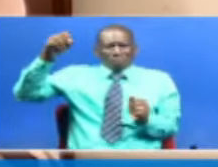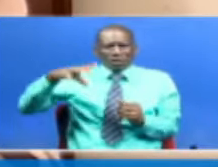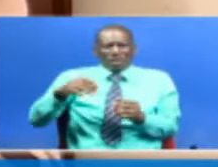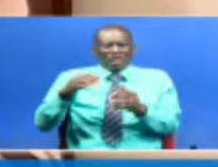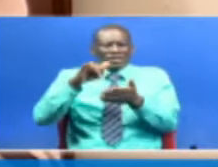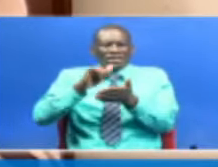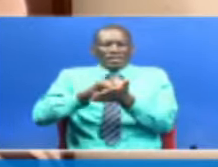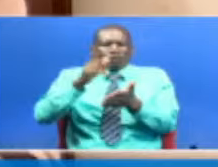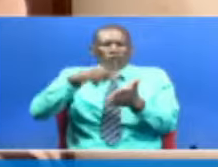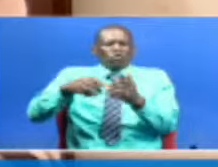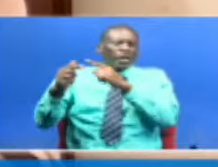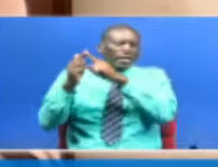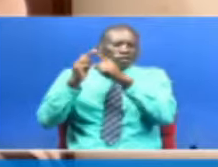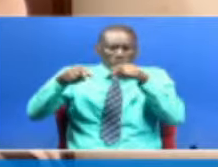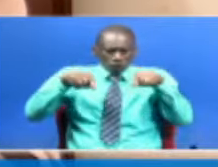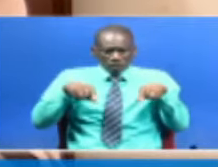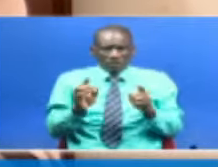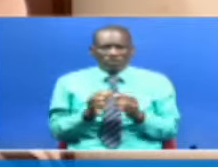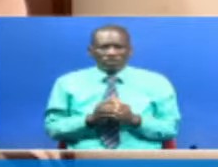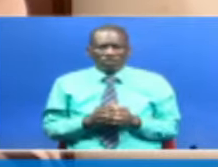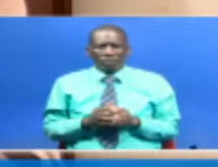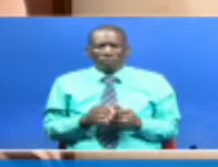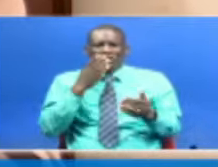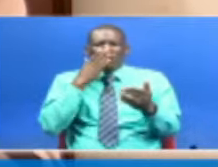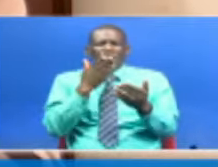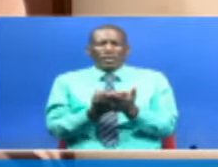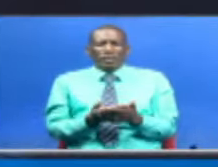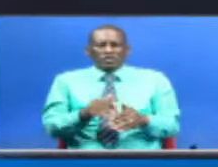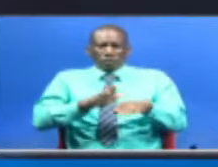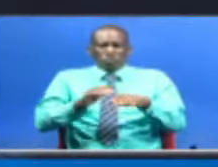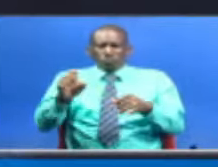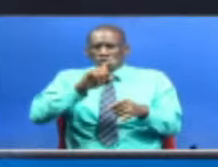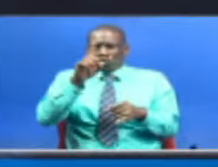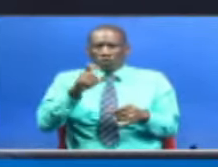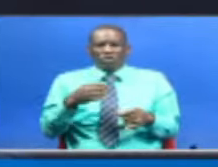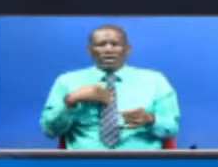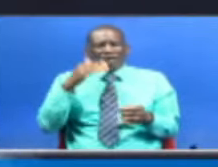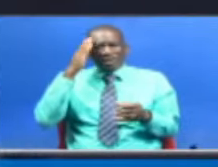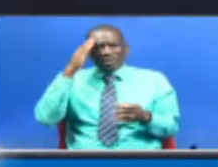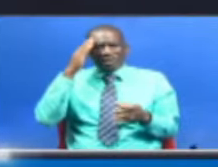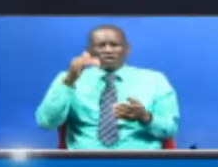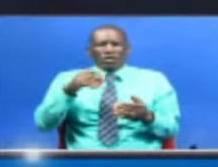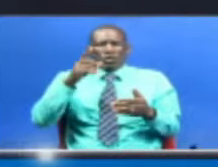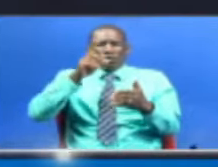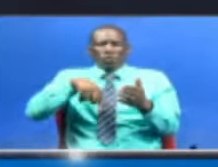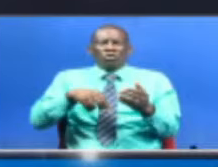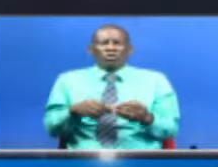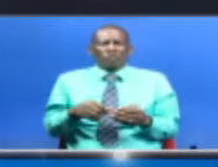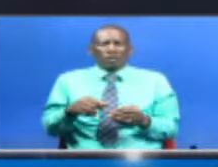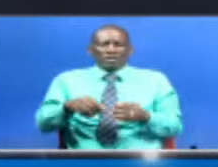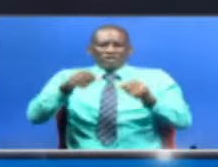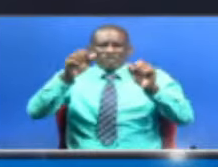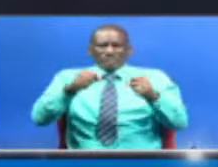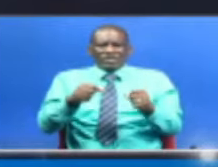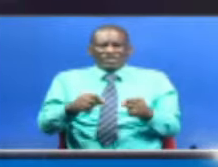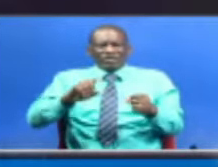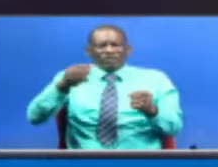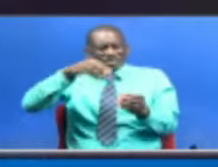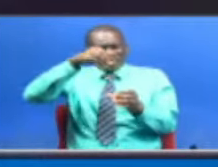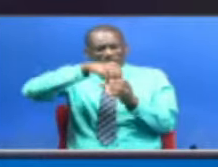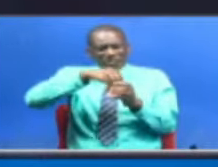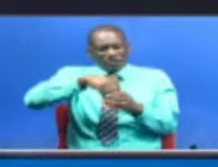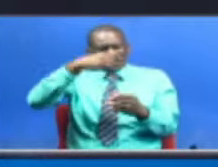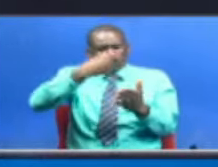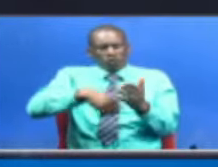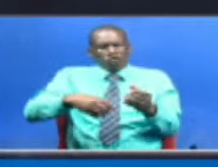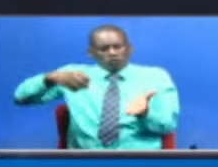yourselves? So thanks. That's a very good question. I think of course, the initial investment cost of any